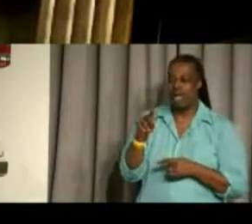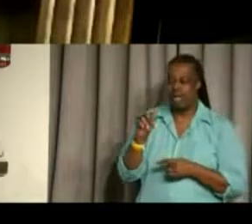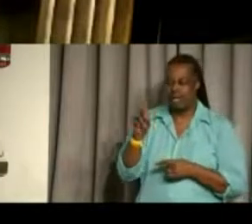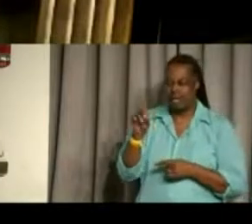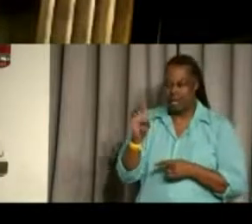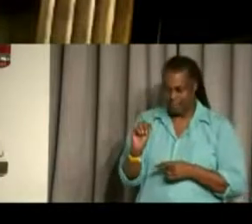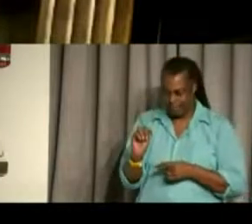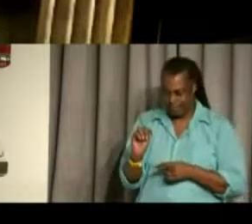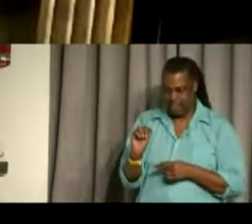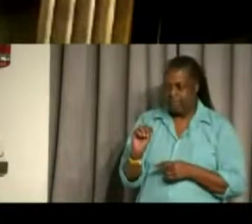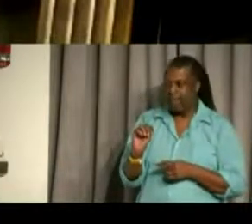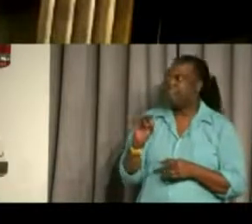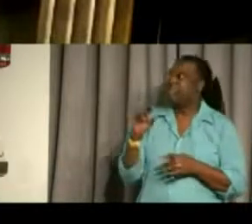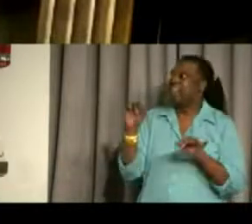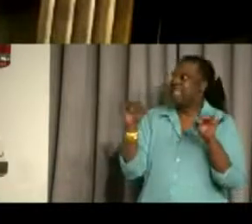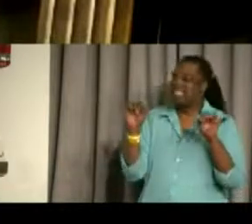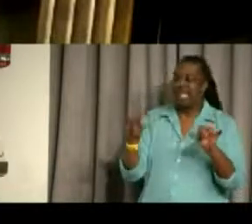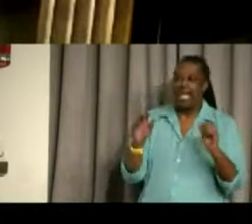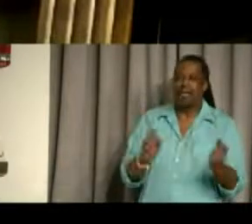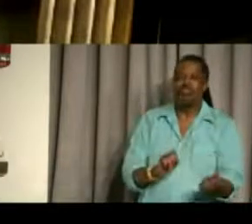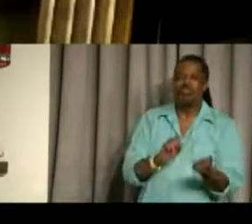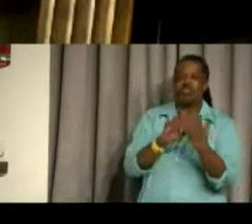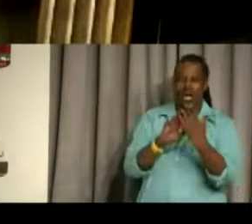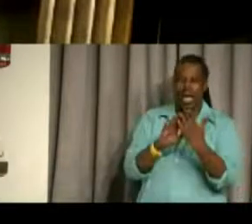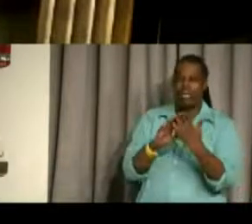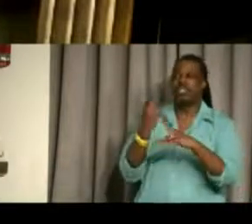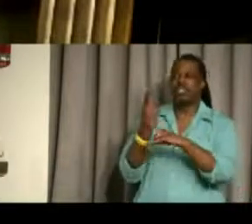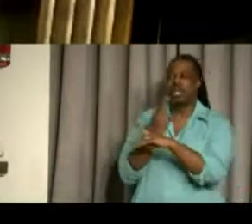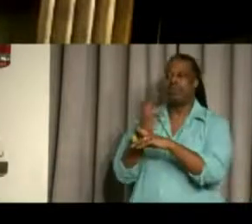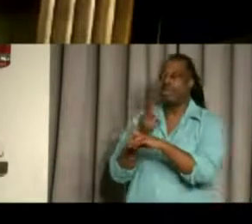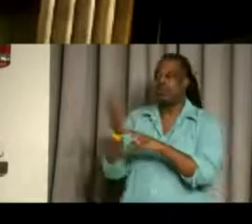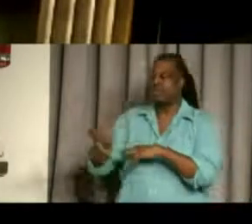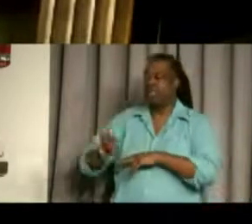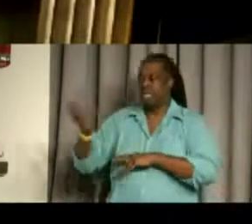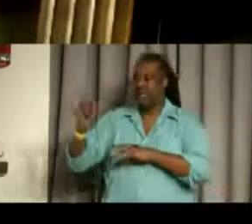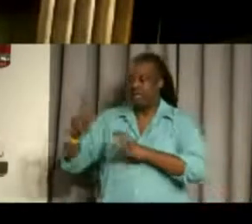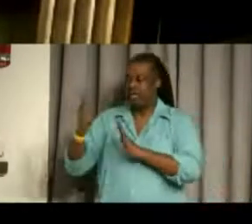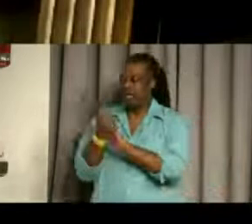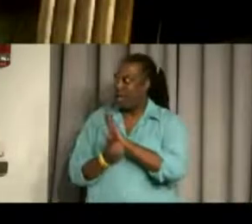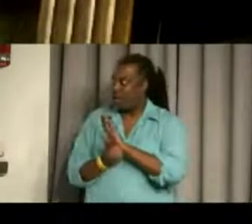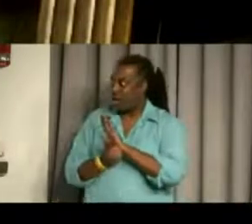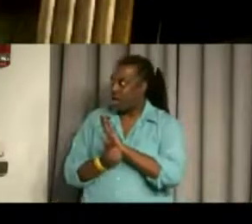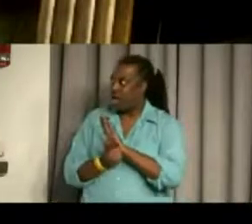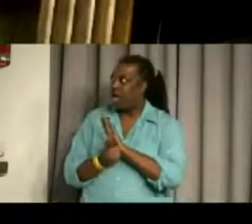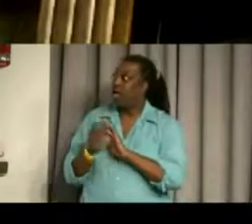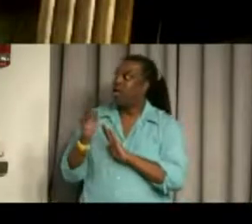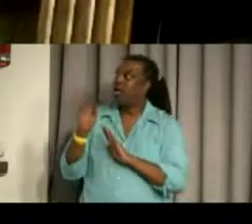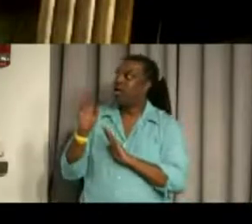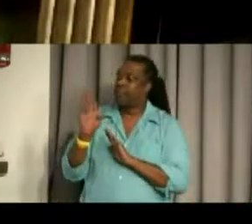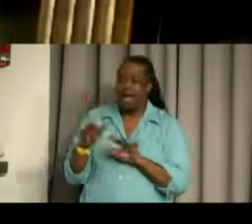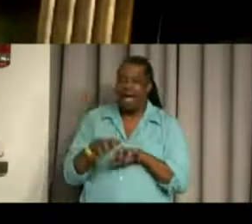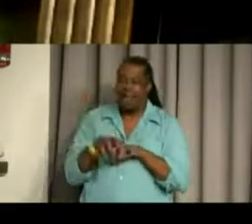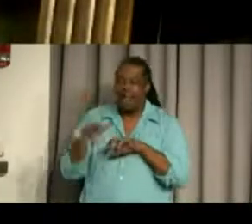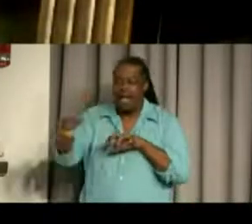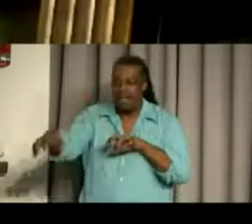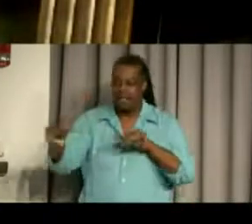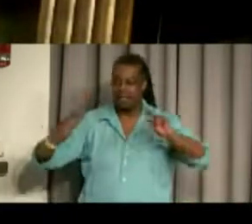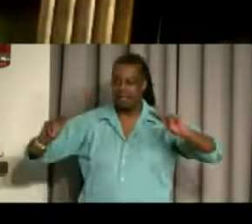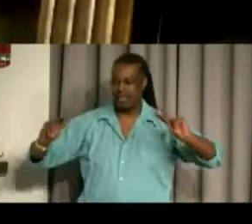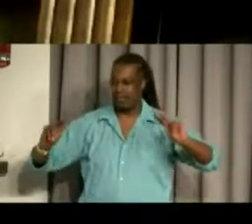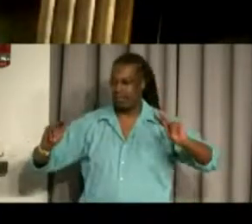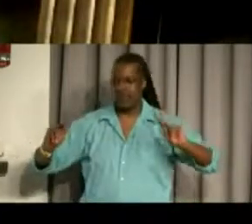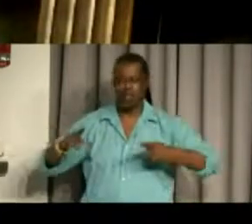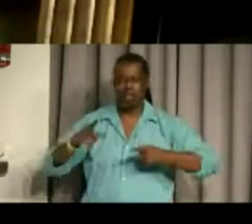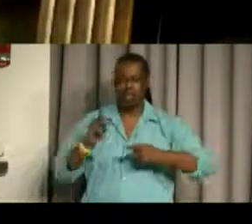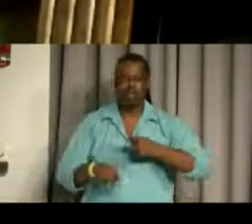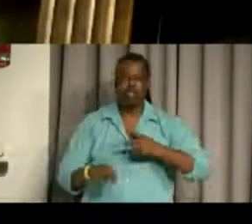The same method, the same strategy that had been used to eliminate that law by the masses of people could